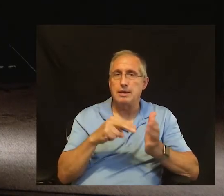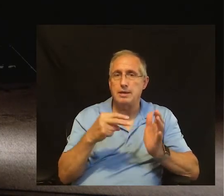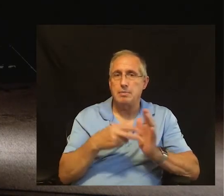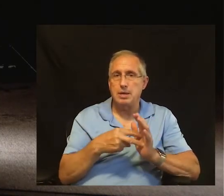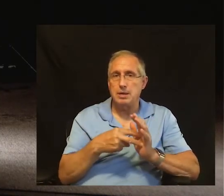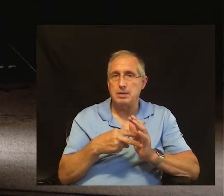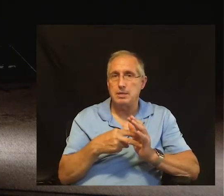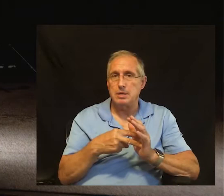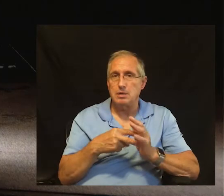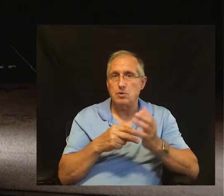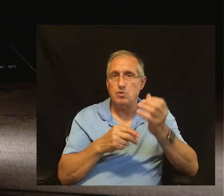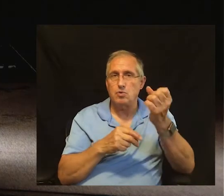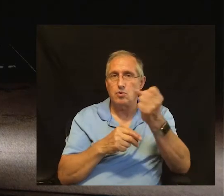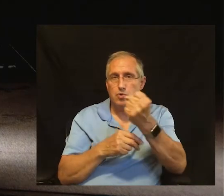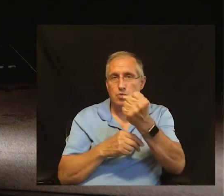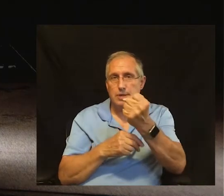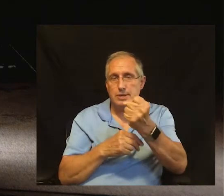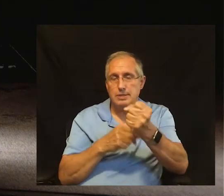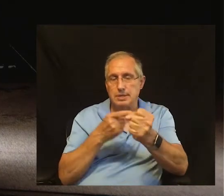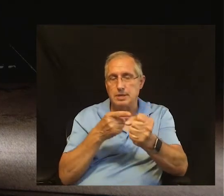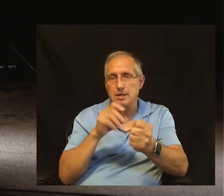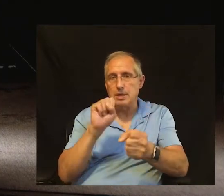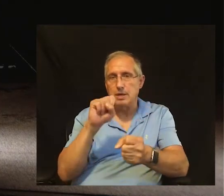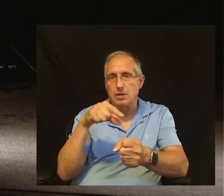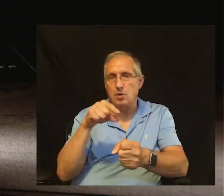word, it means this, to squeeze.